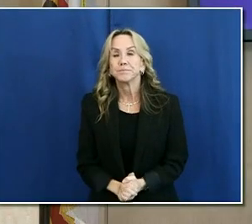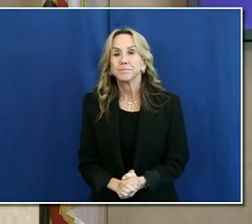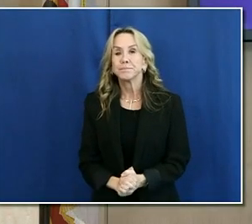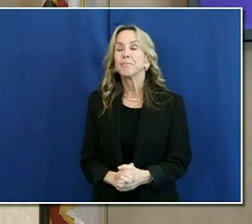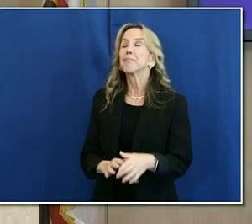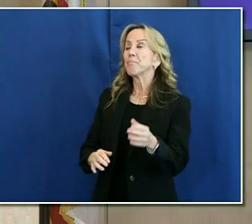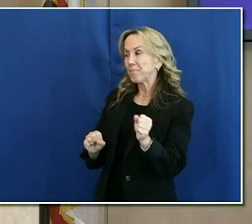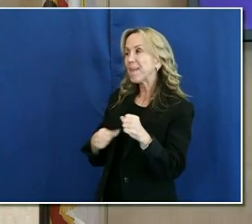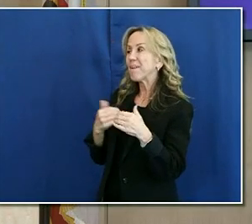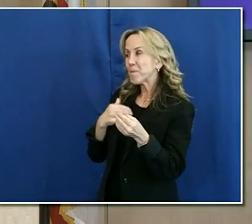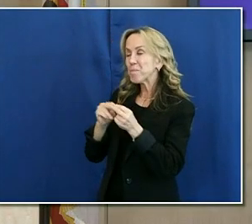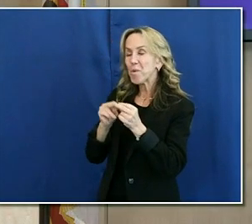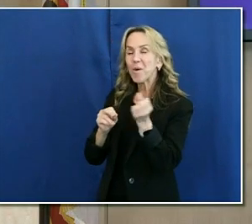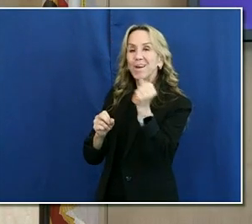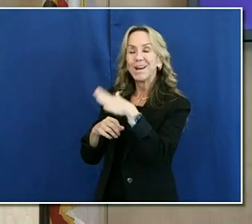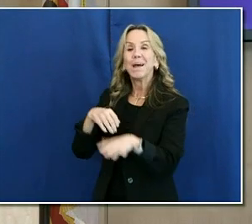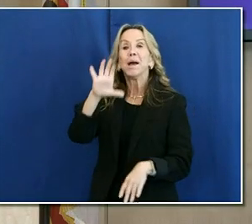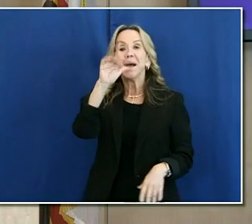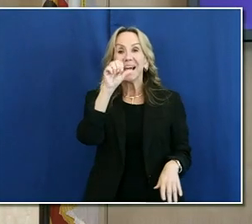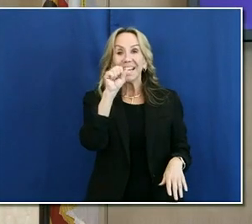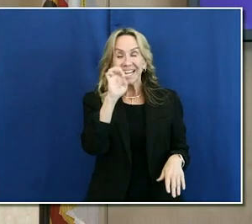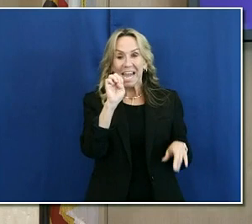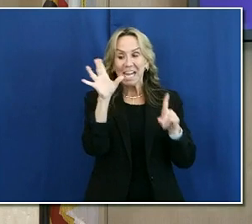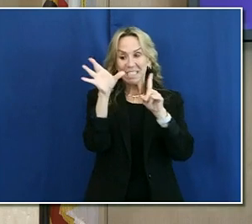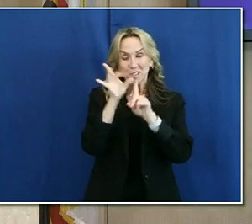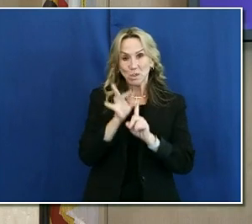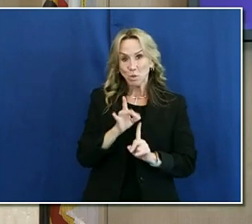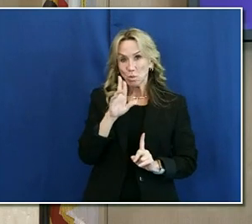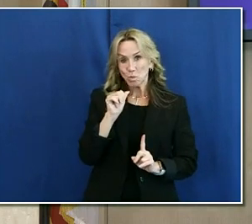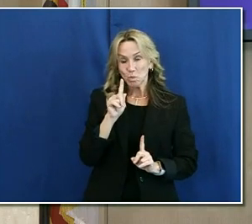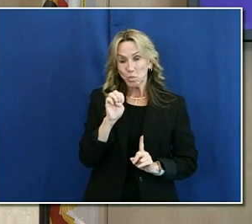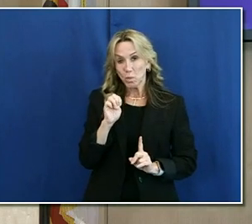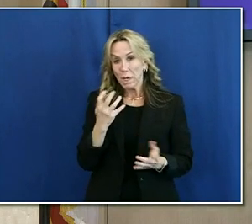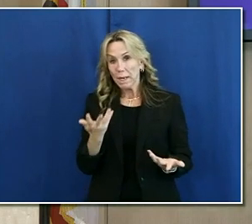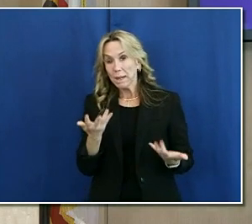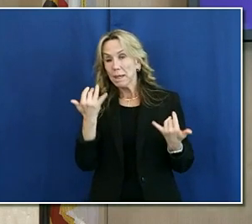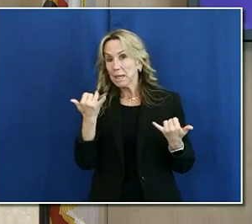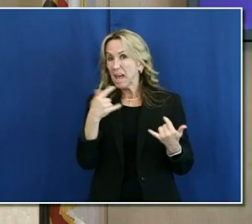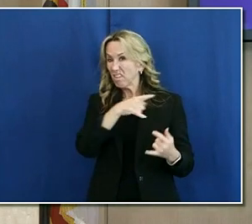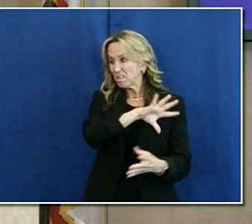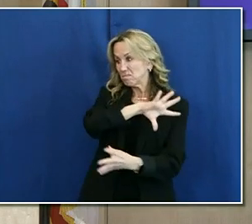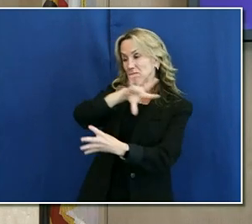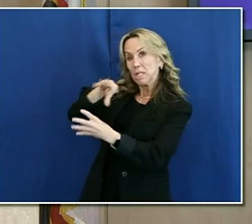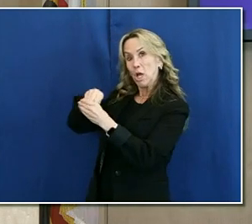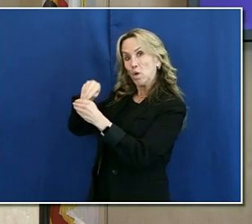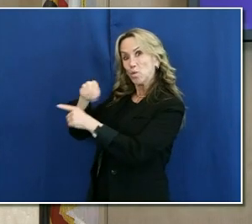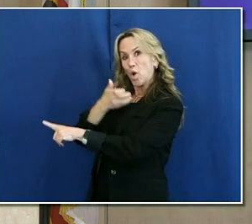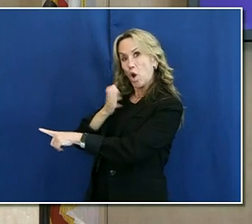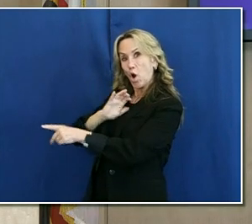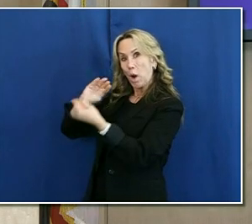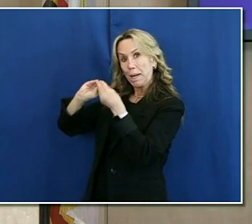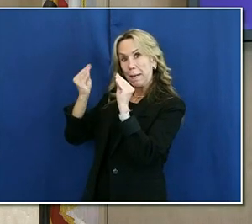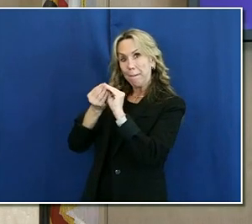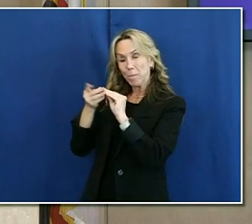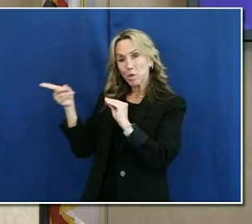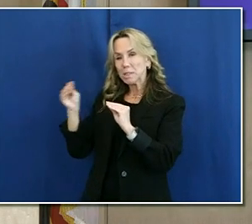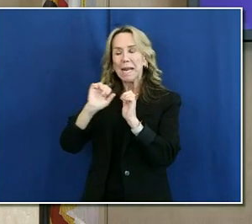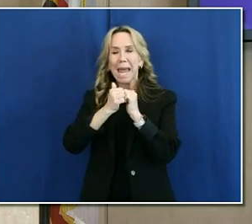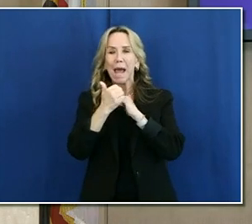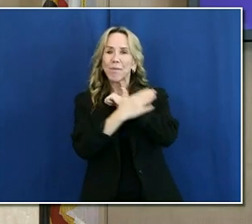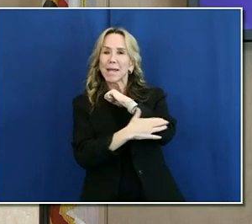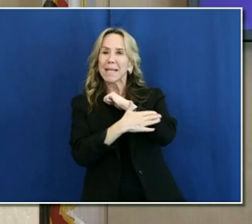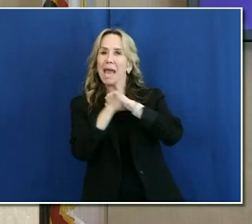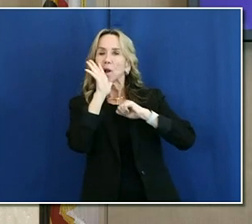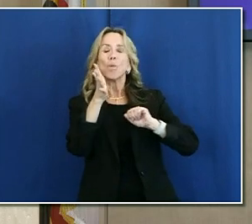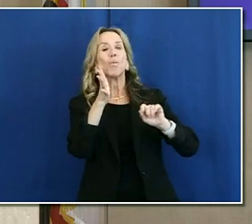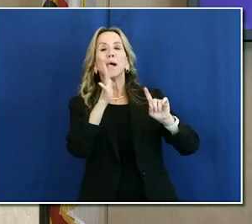rate. Since students at SDSU, are they factored into our case rate as well, and how will the county be reporting that on the dashboard? Okay, so I can